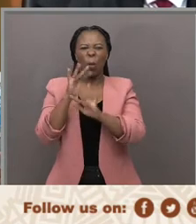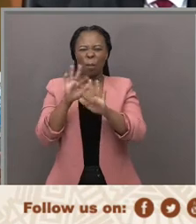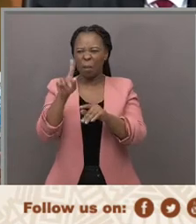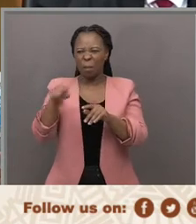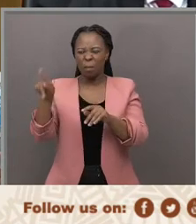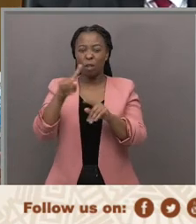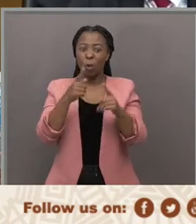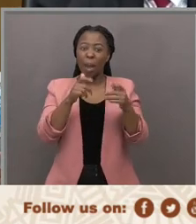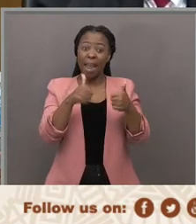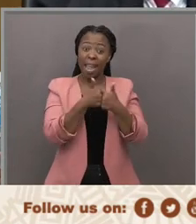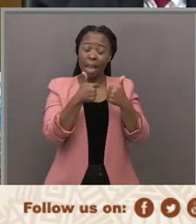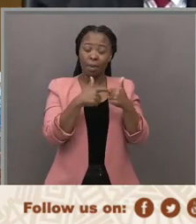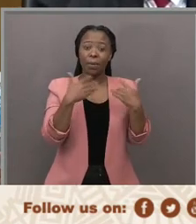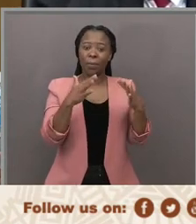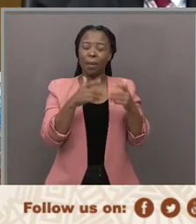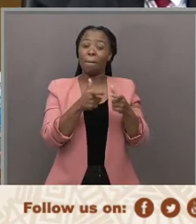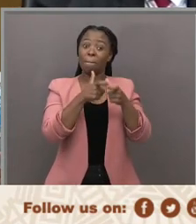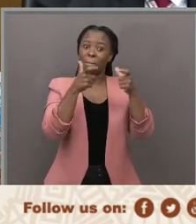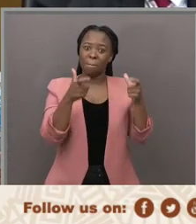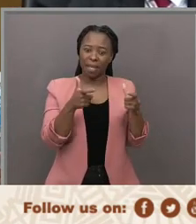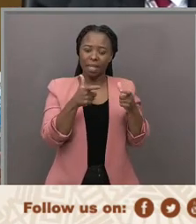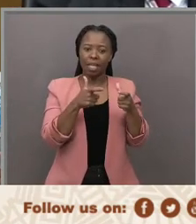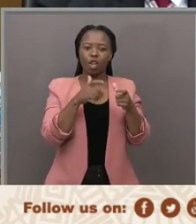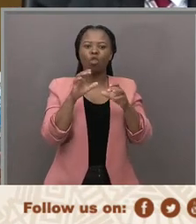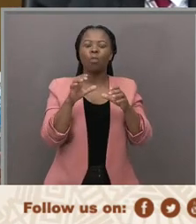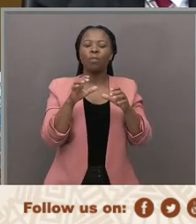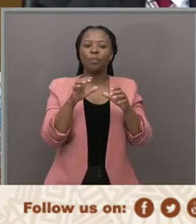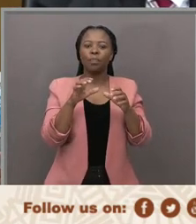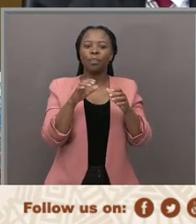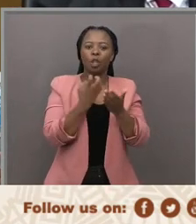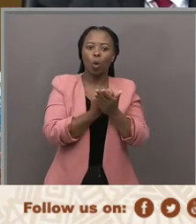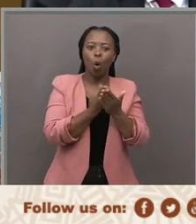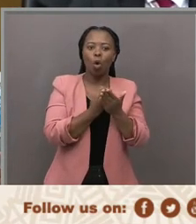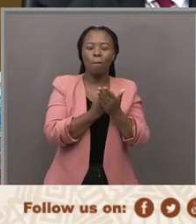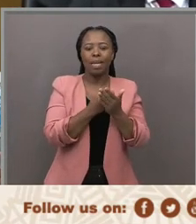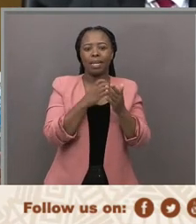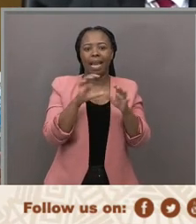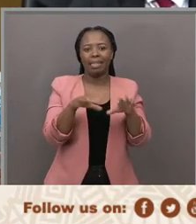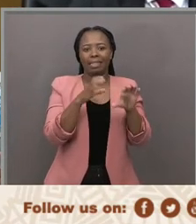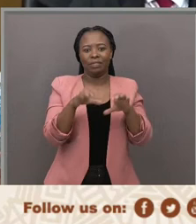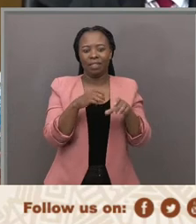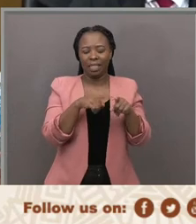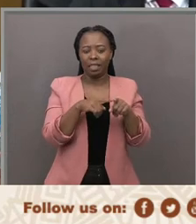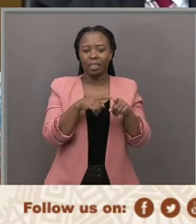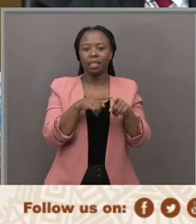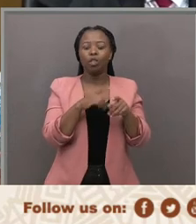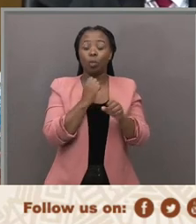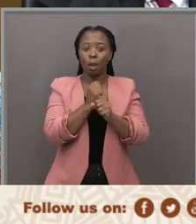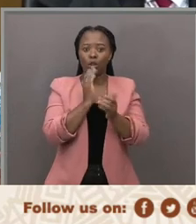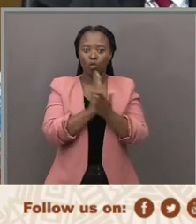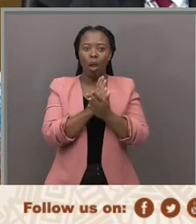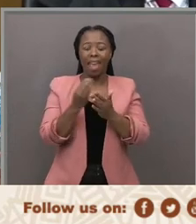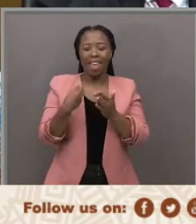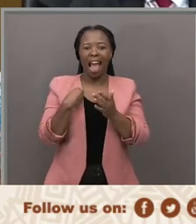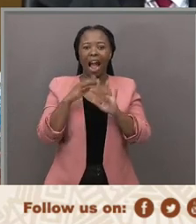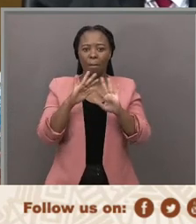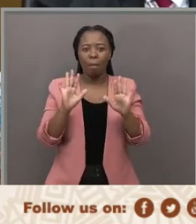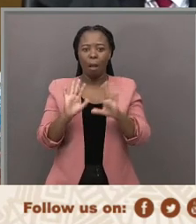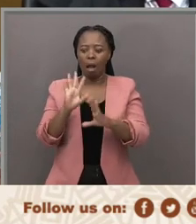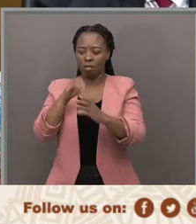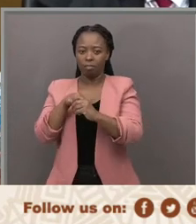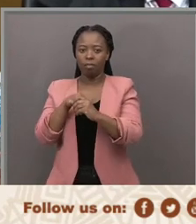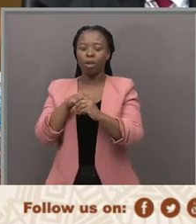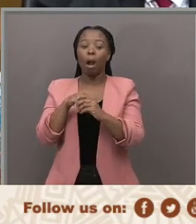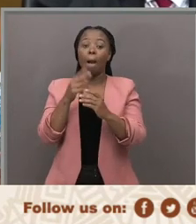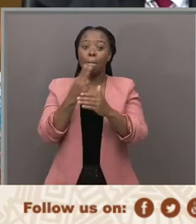It's big, it's a big economic activity that will be able to absorb young people and provide opportunities in both